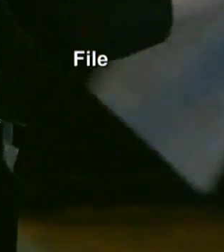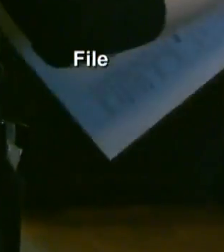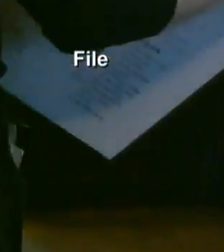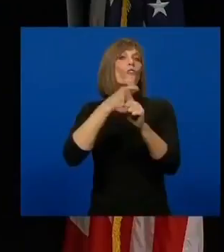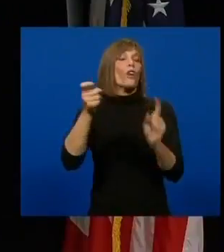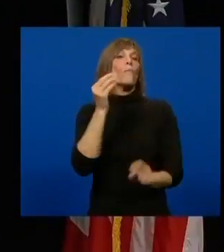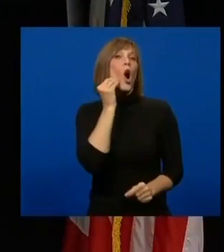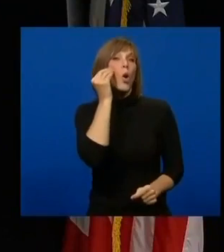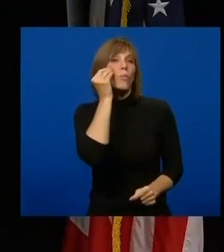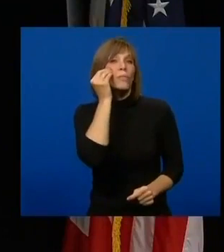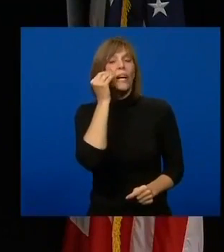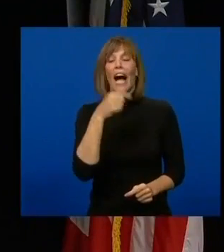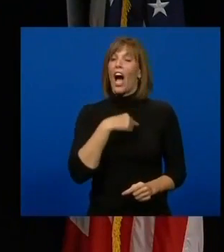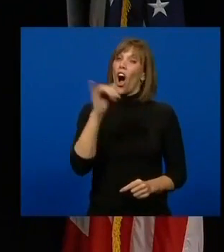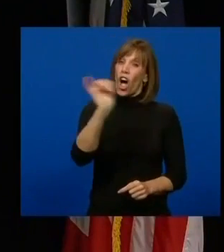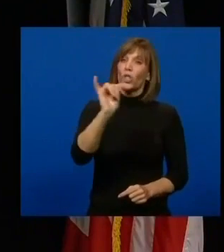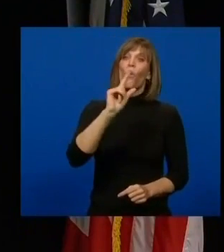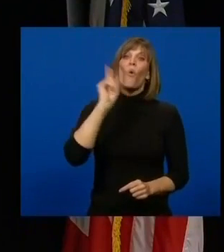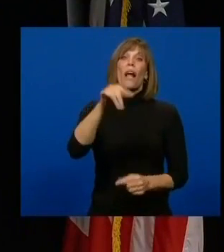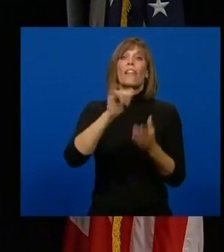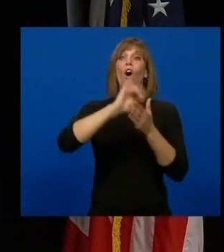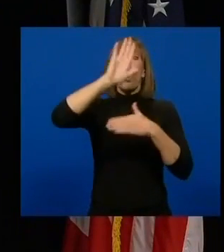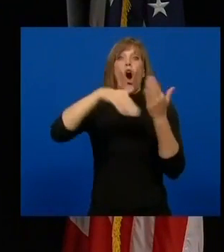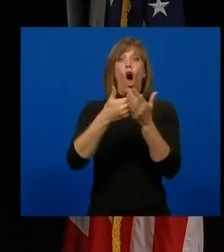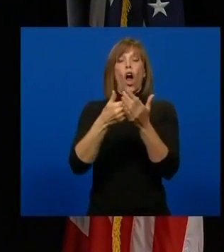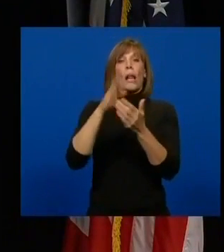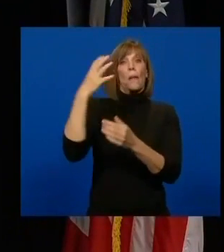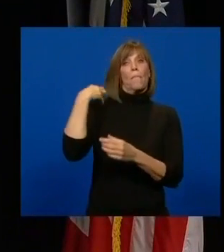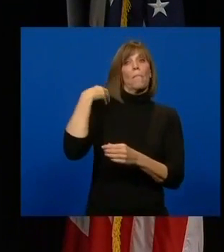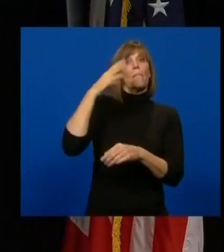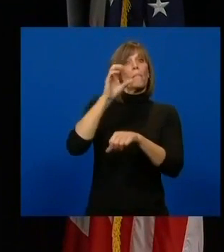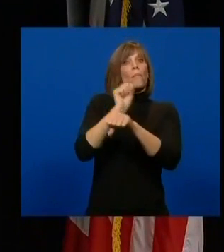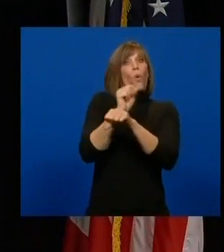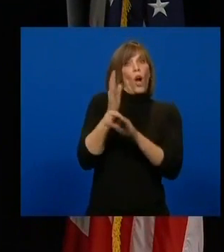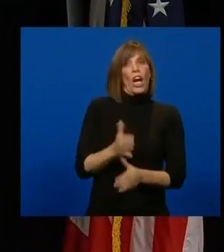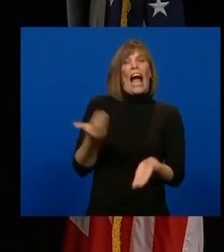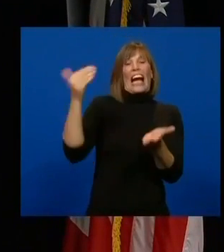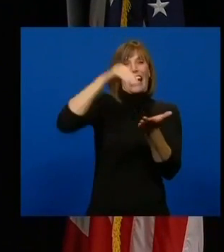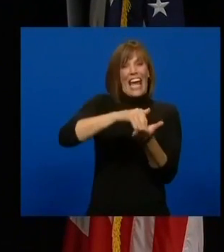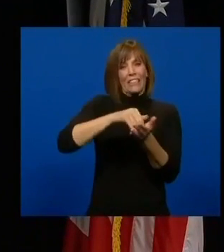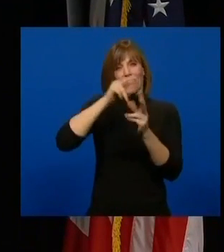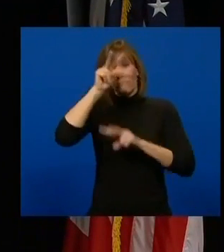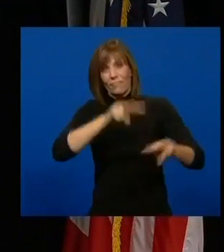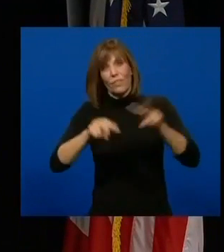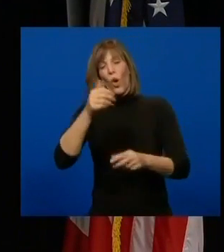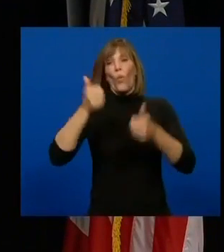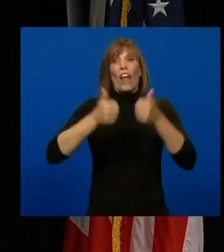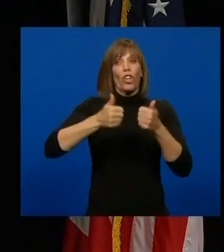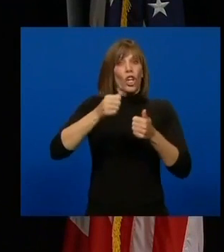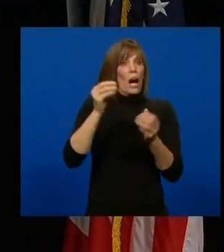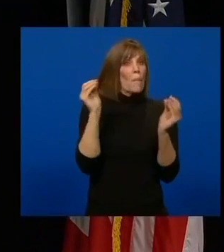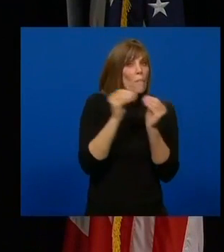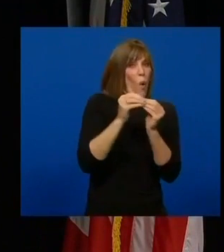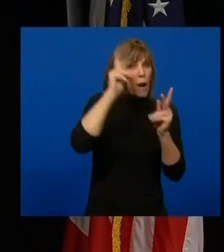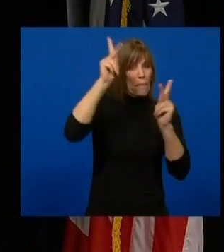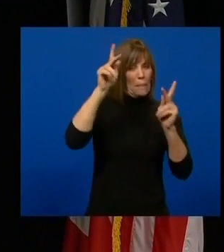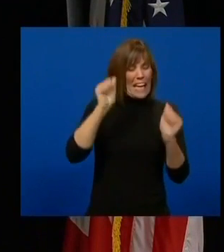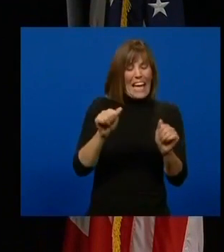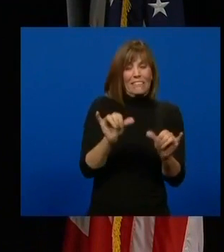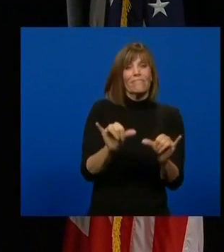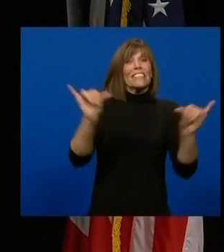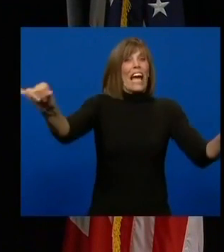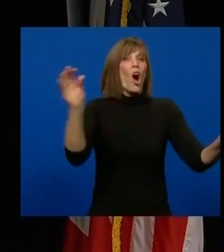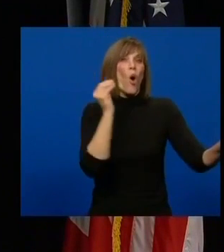drinks. I'm also ordering that all employers again evaluate whether more individuals can work